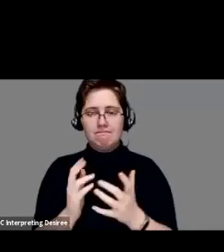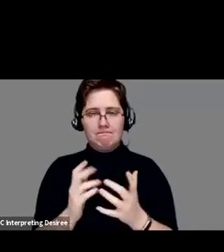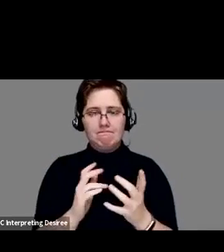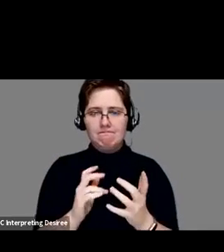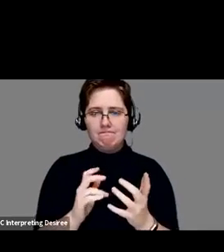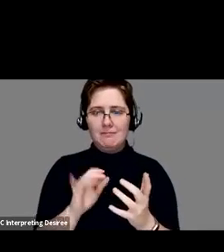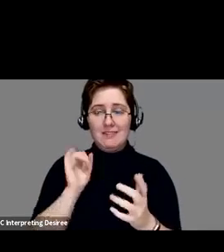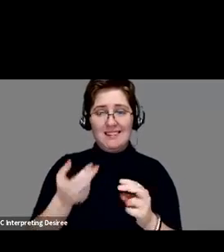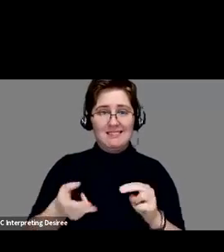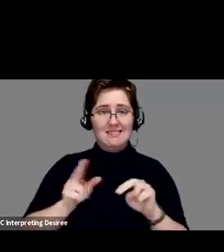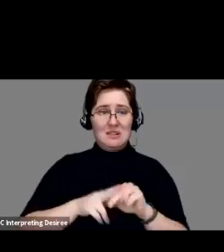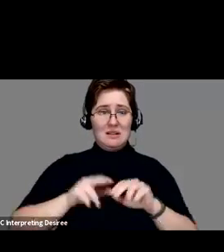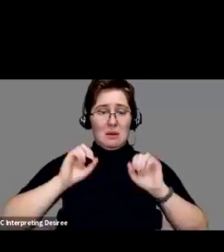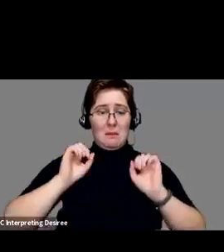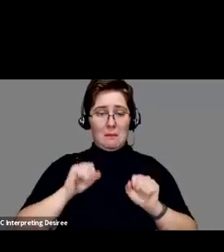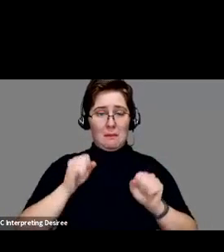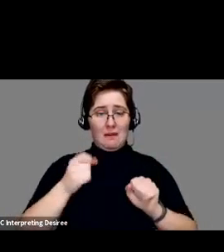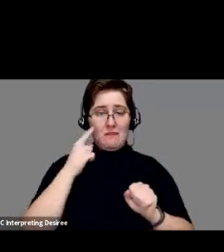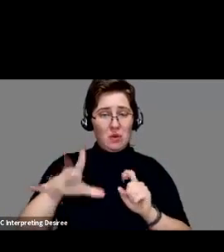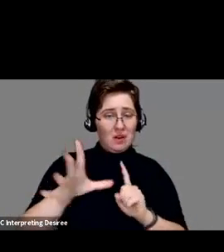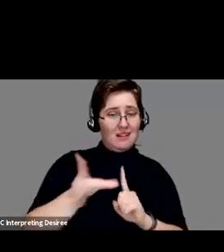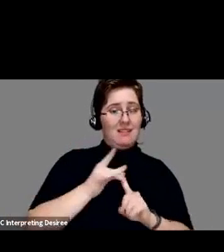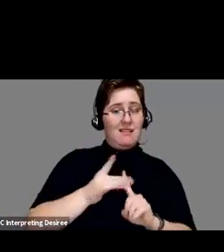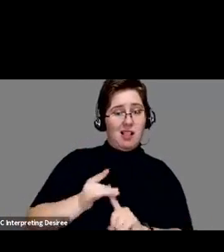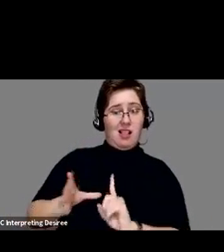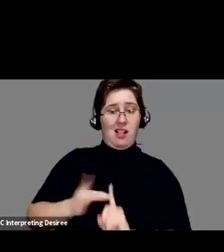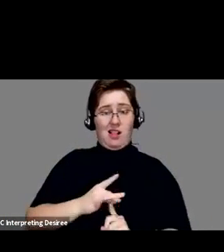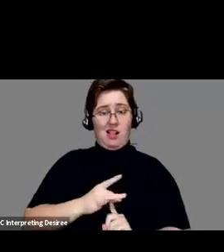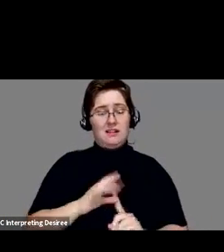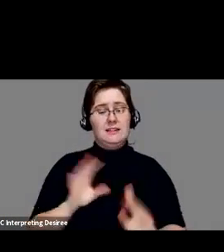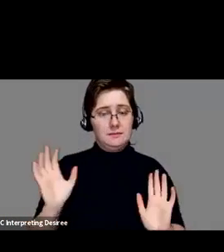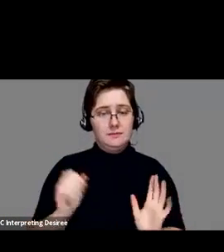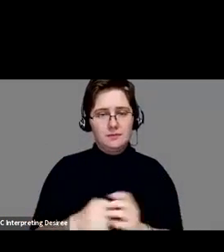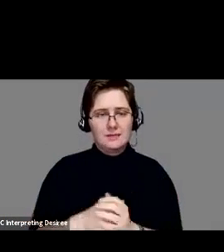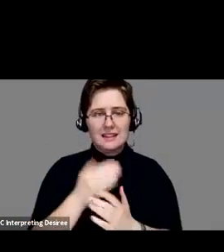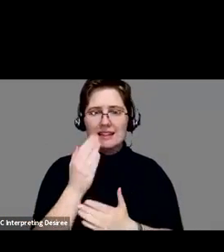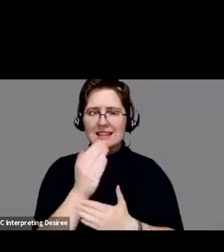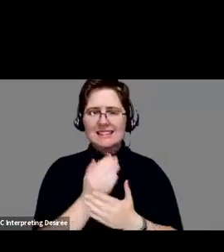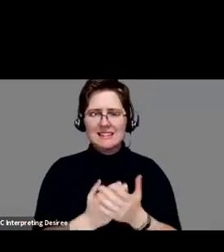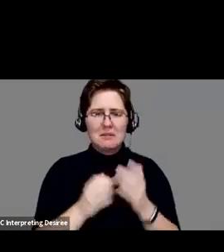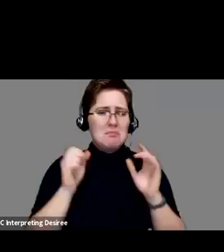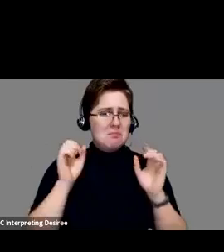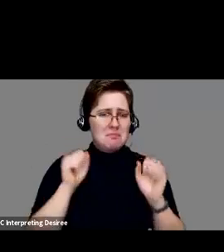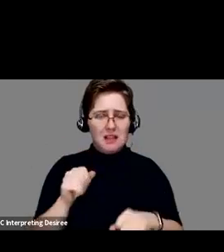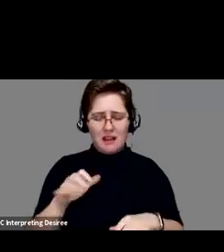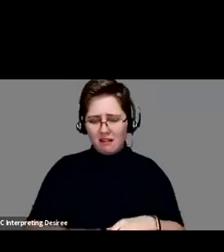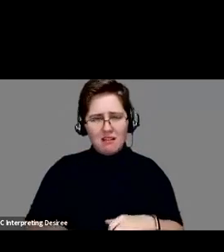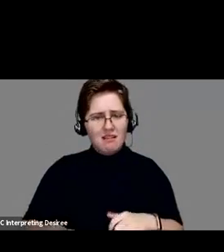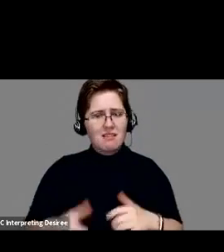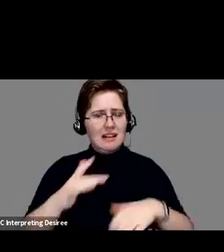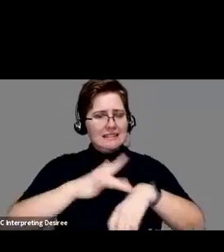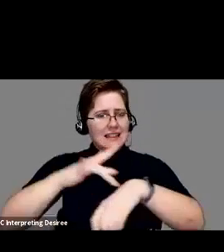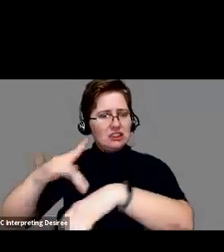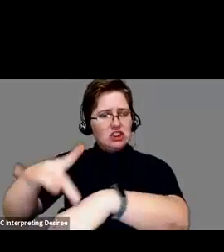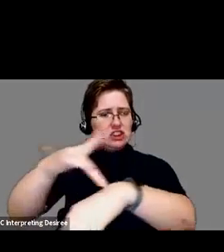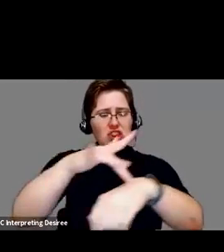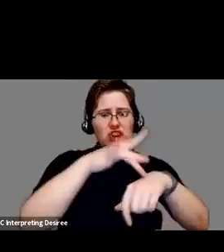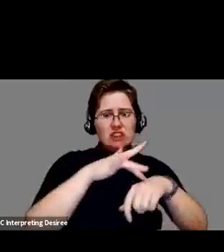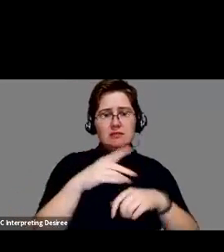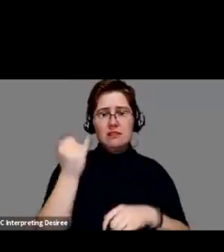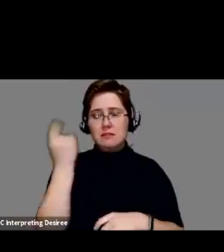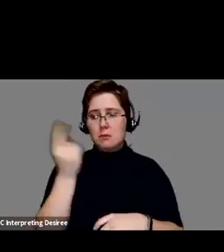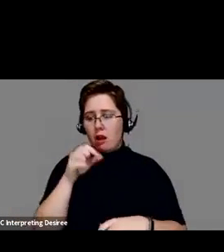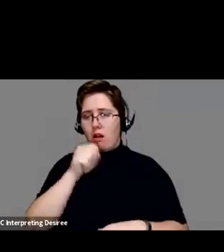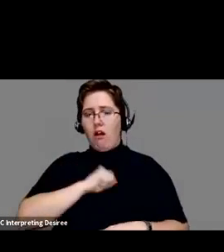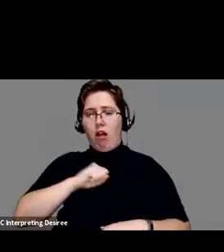It increases your likelihood of contracting it. Now, some of it's transmitted by touching on substances where someone has coughed